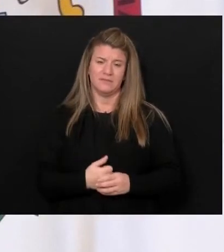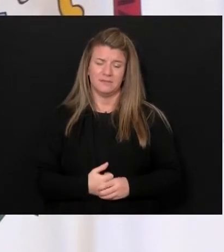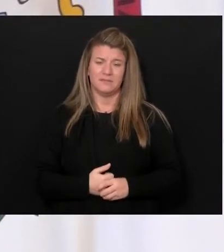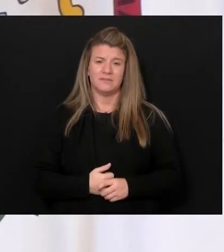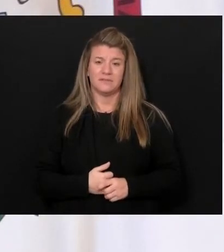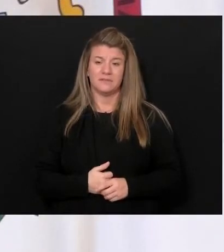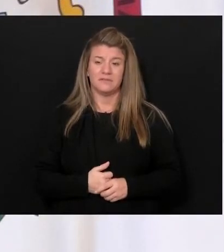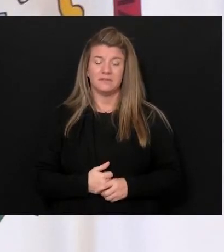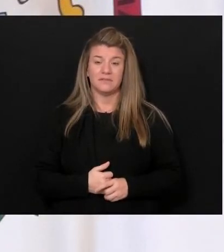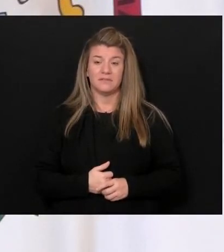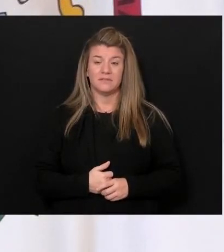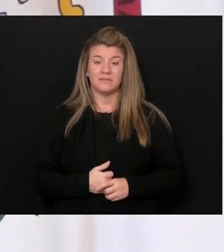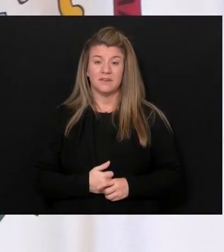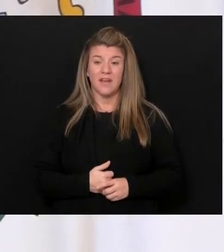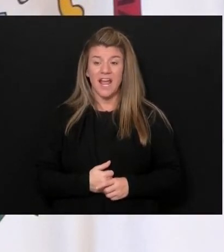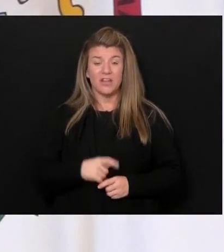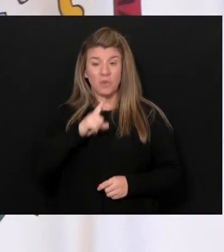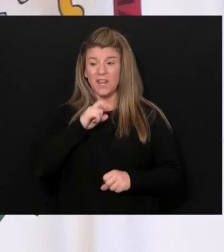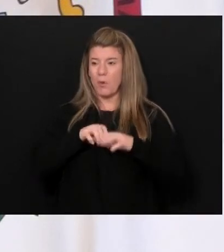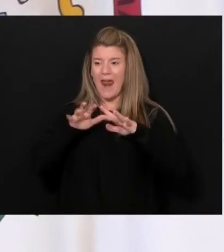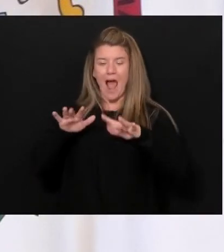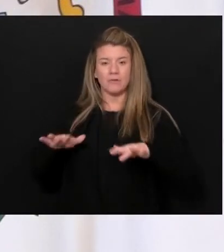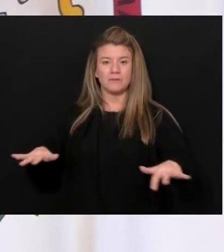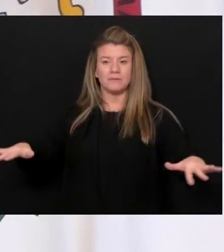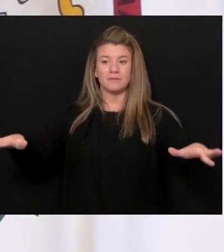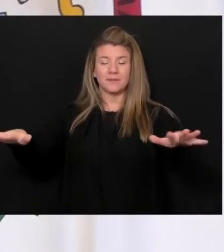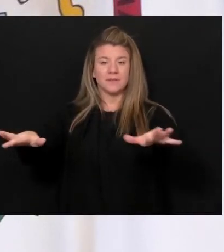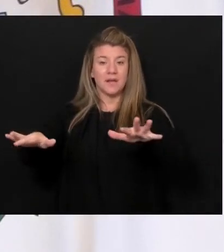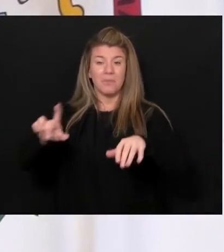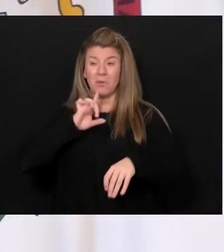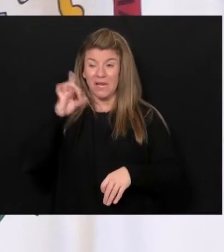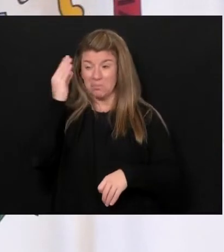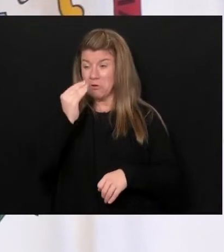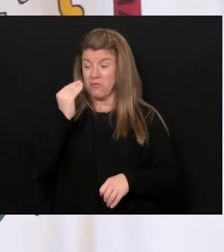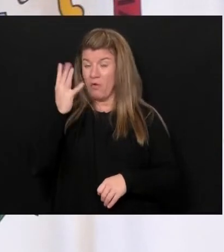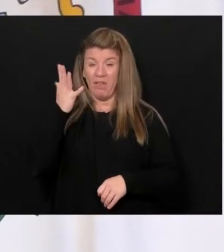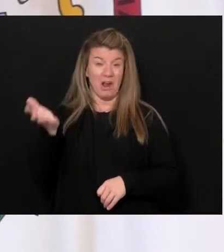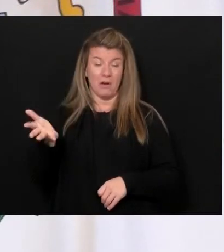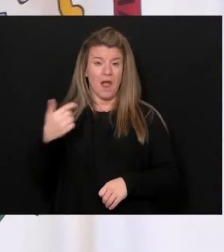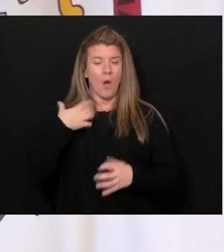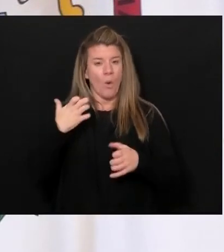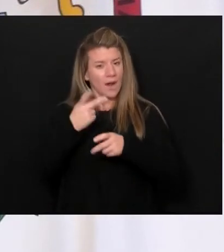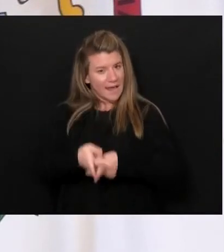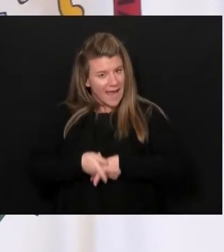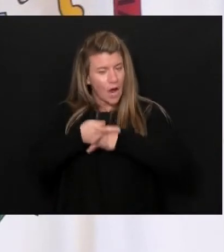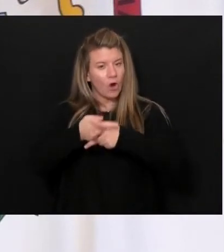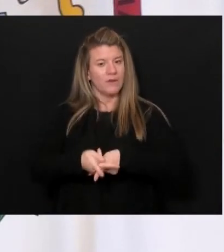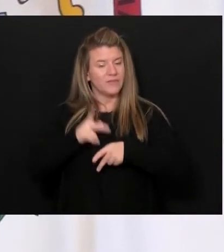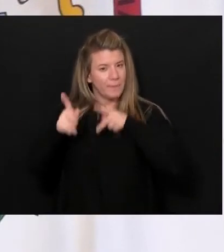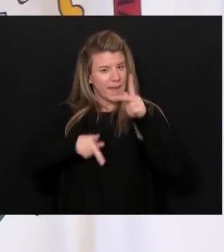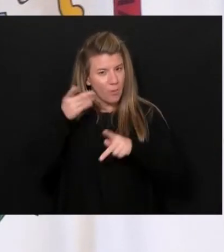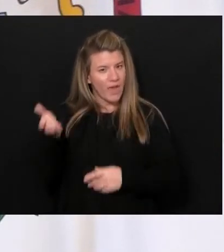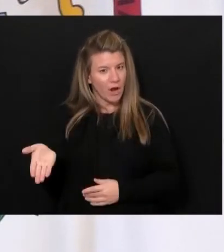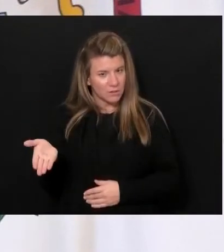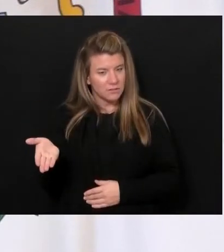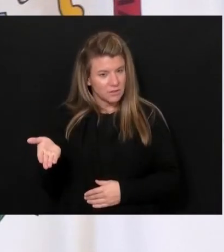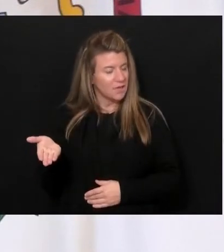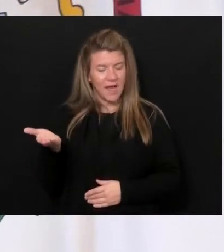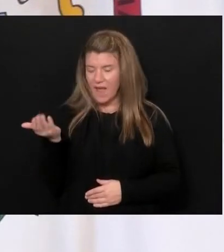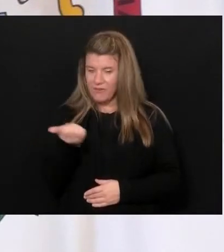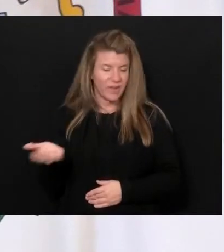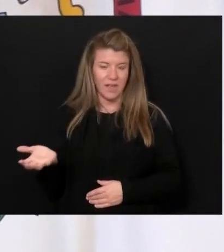know, sparse and everything, but at the same time, its beauty is untouched, and we want to surely take care of the people there in every